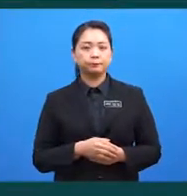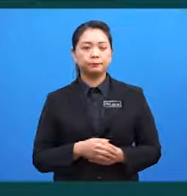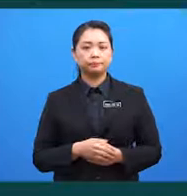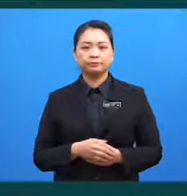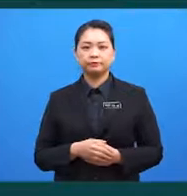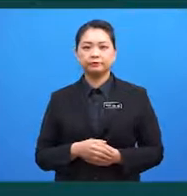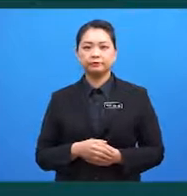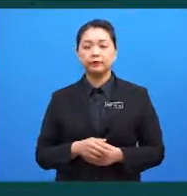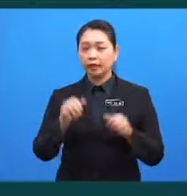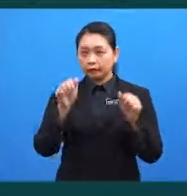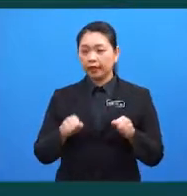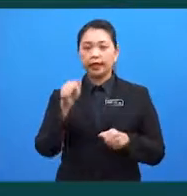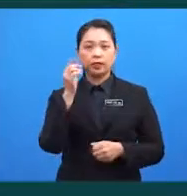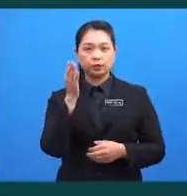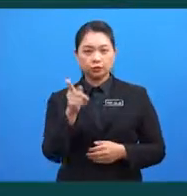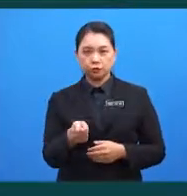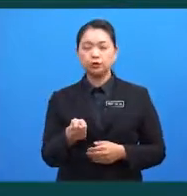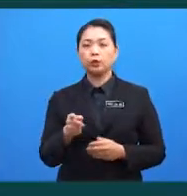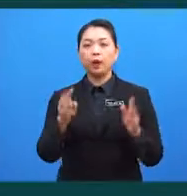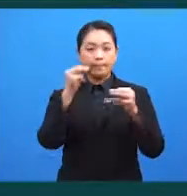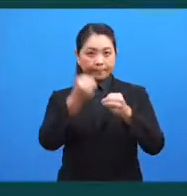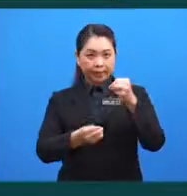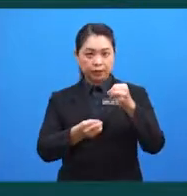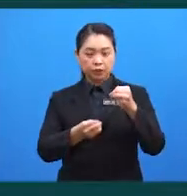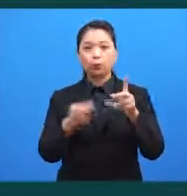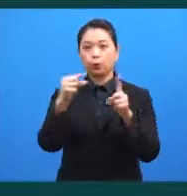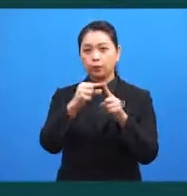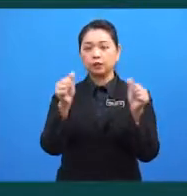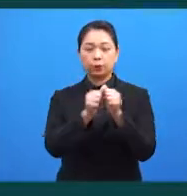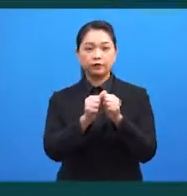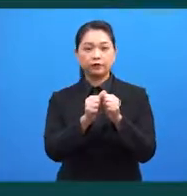Can you match these words with the pictures?